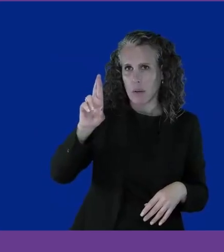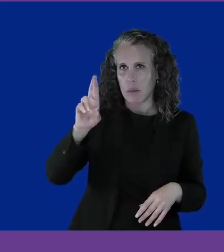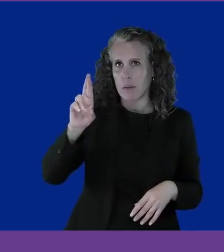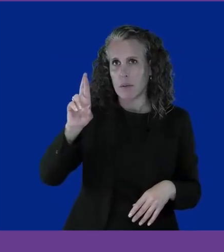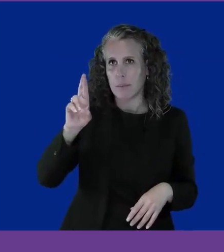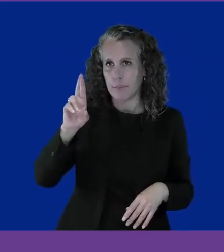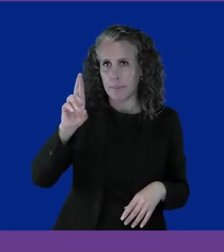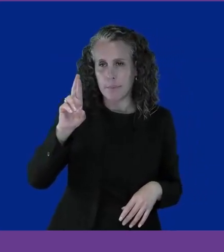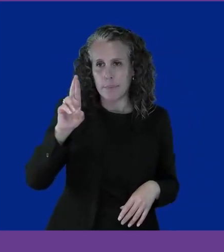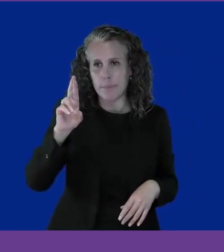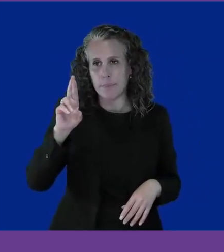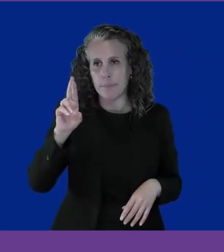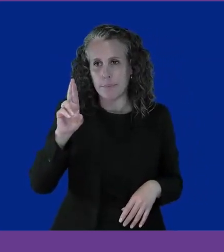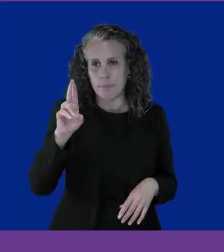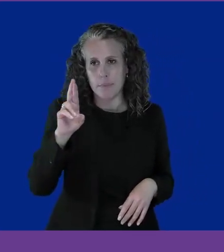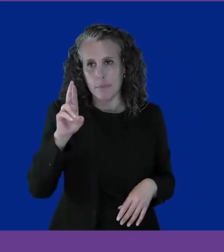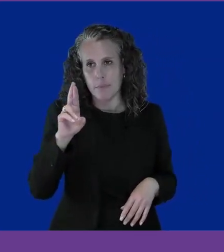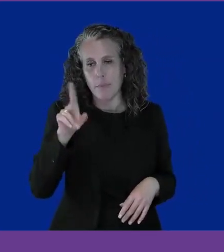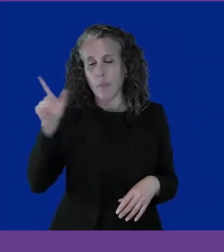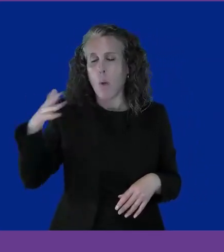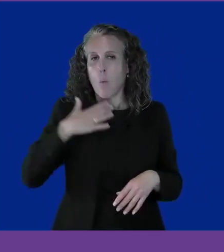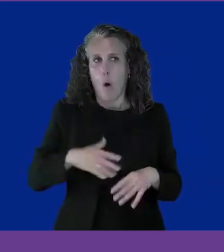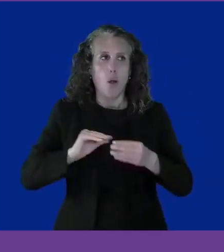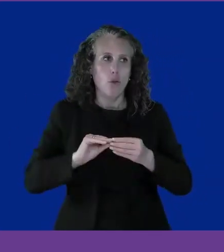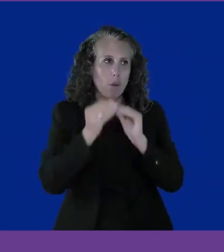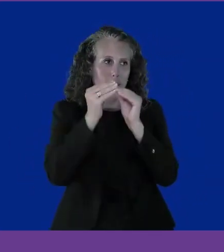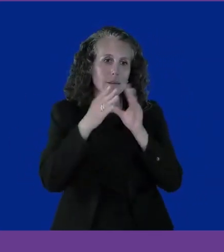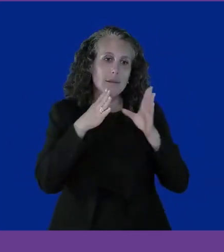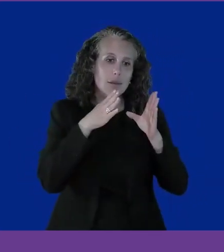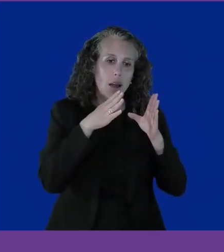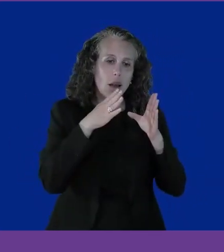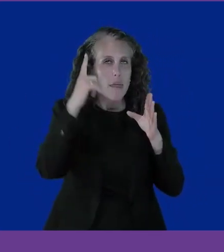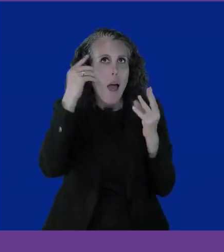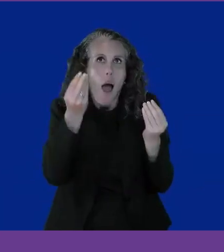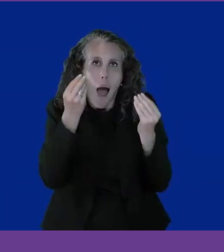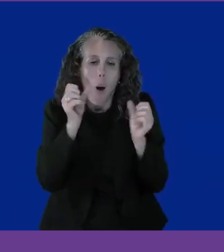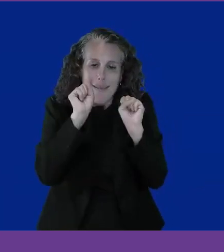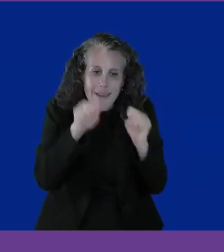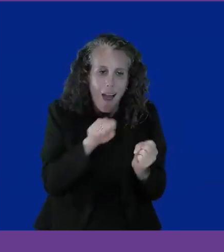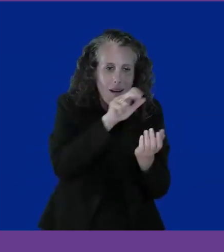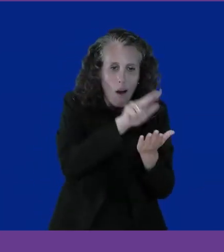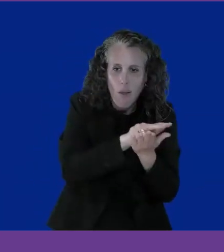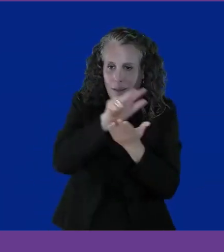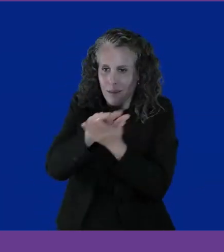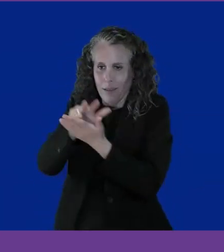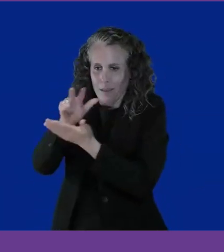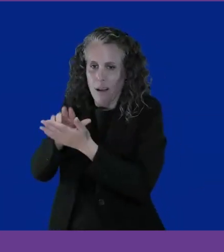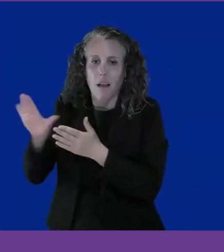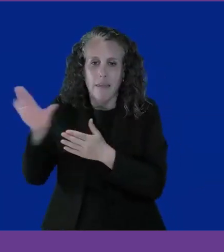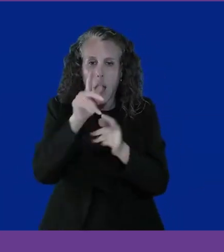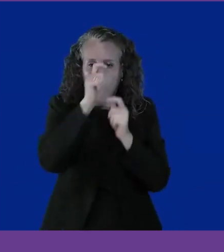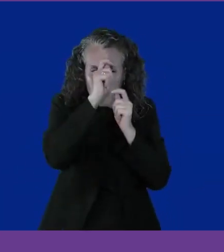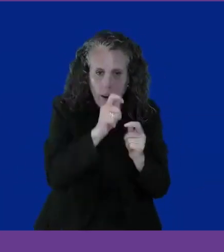payment services to develop methods for authentication that are adequate to all the